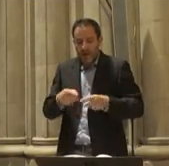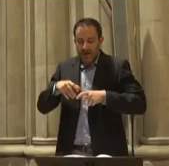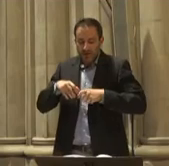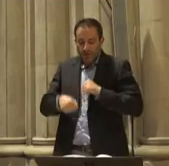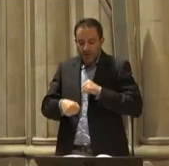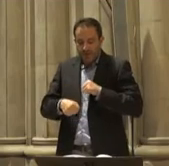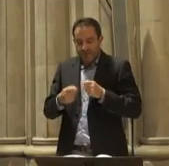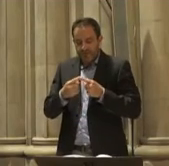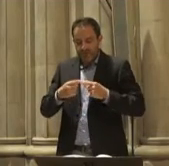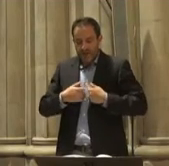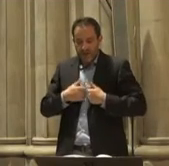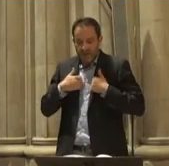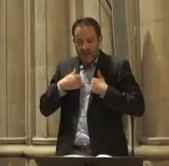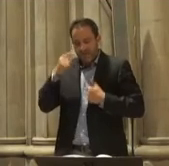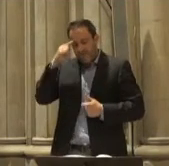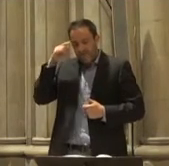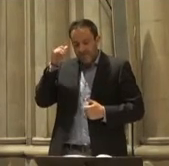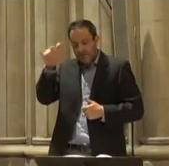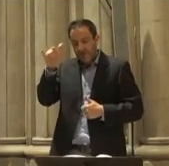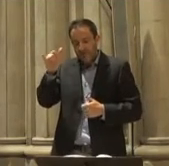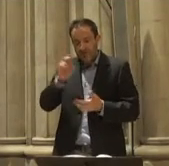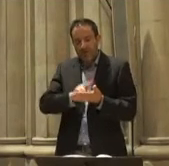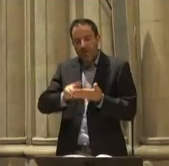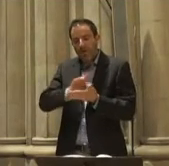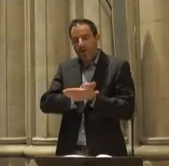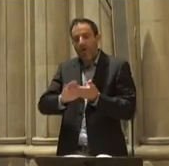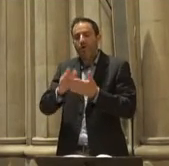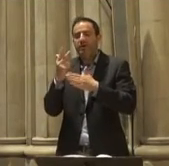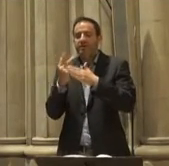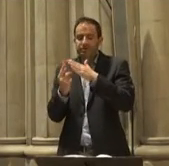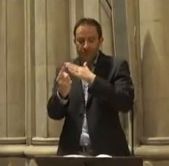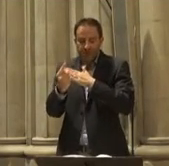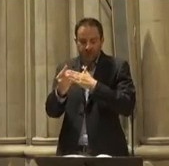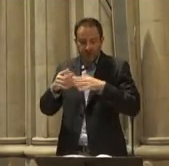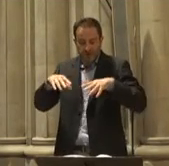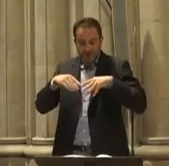eternal. Holy Trinity,